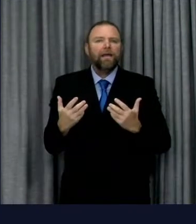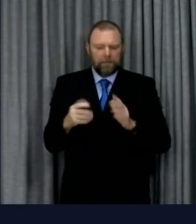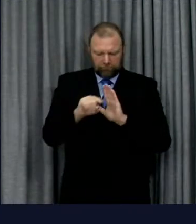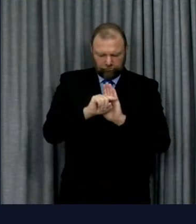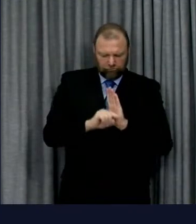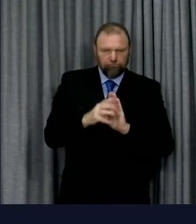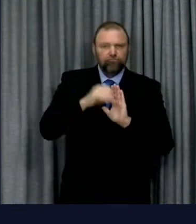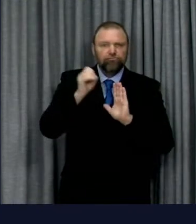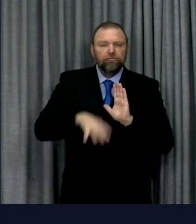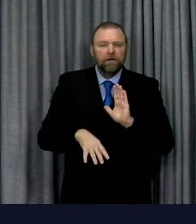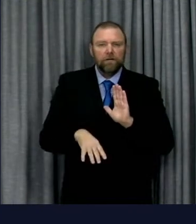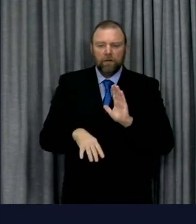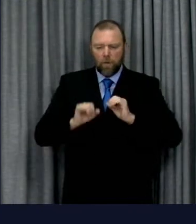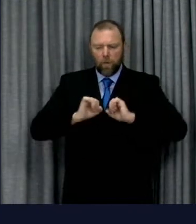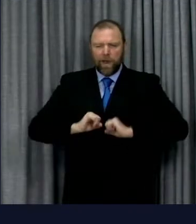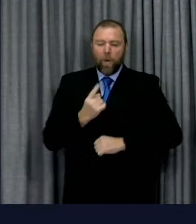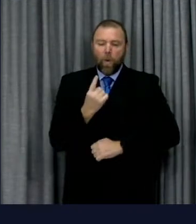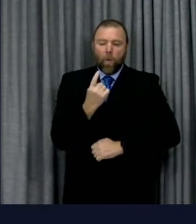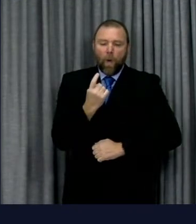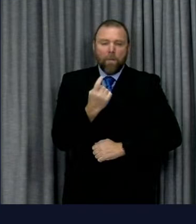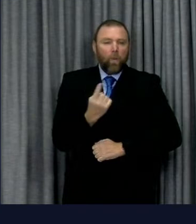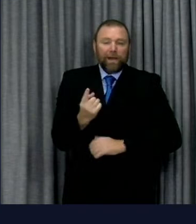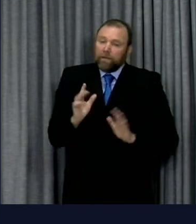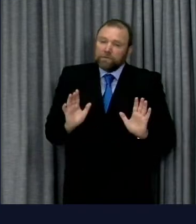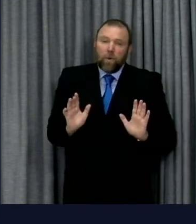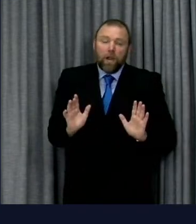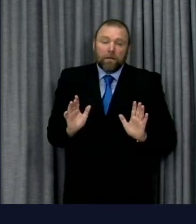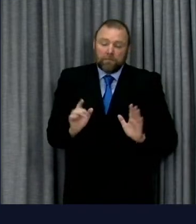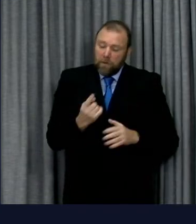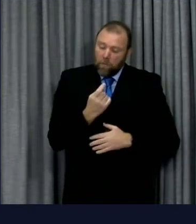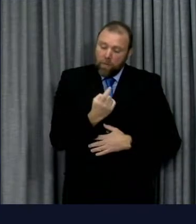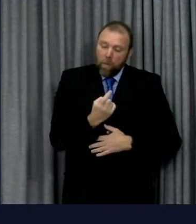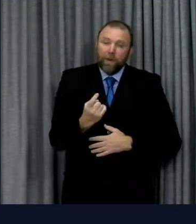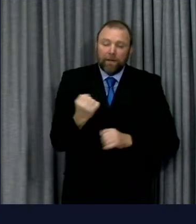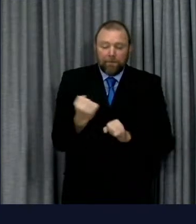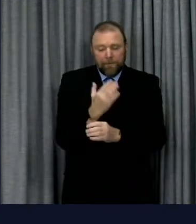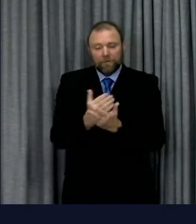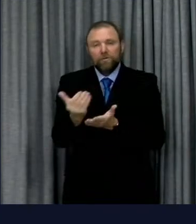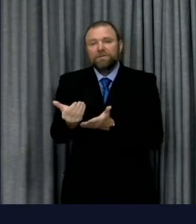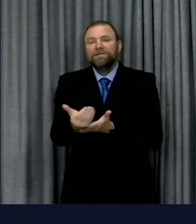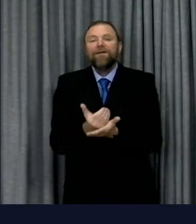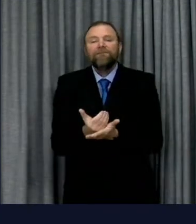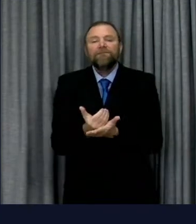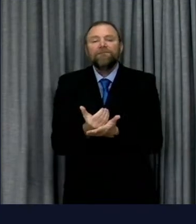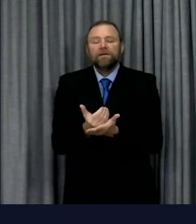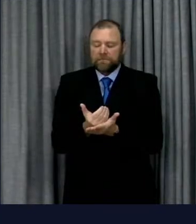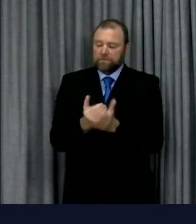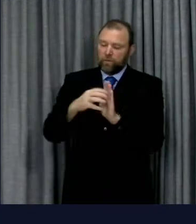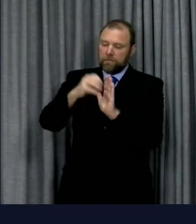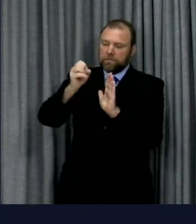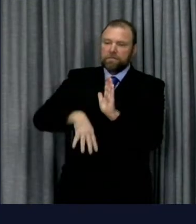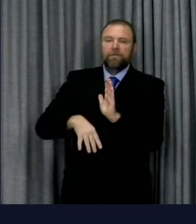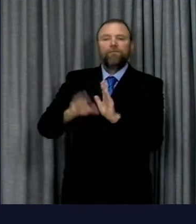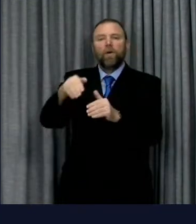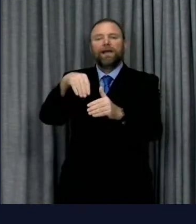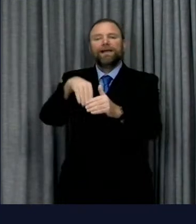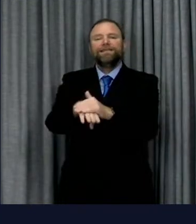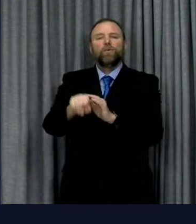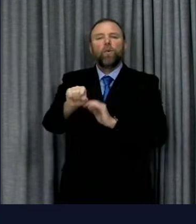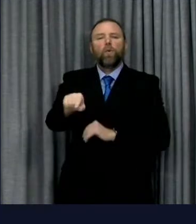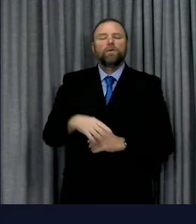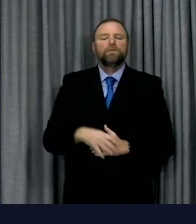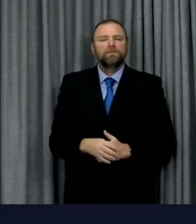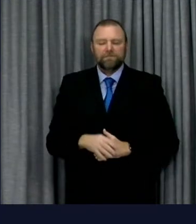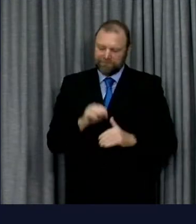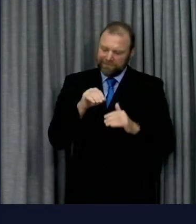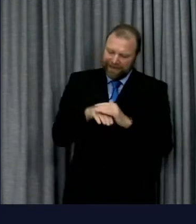wait one more week in order to be sure that it is safe to lift those restrictions indoors for